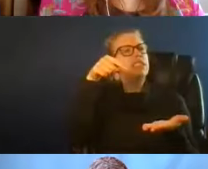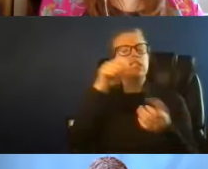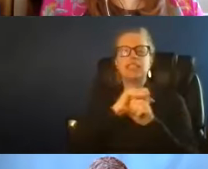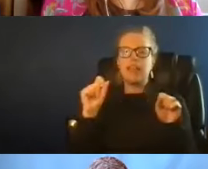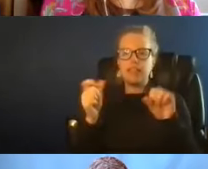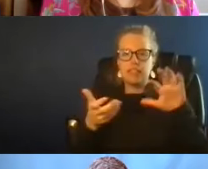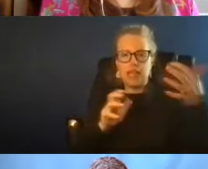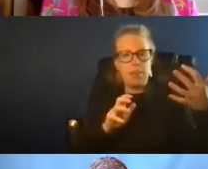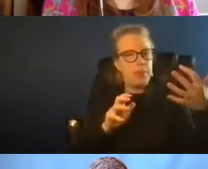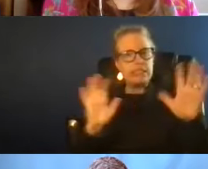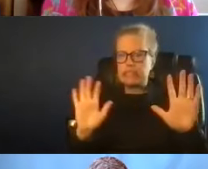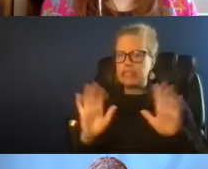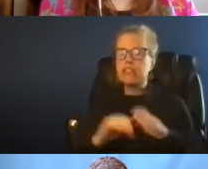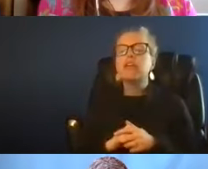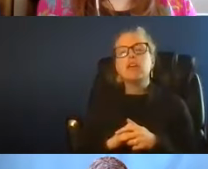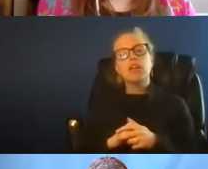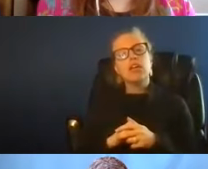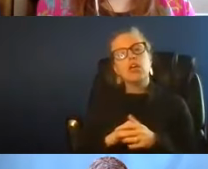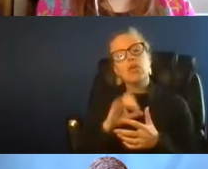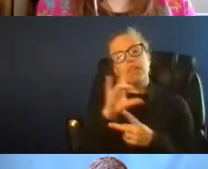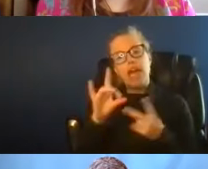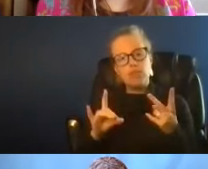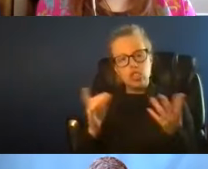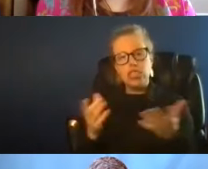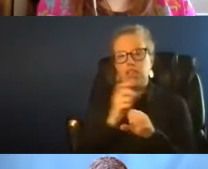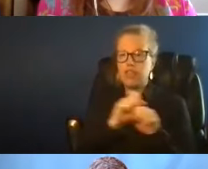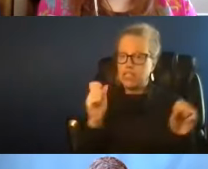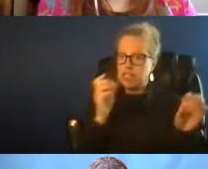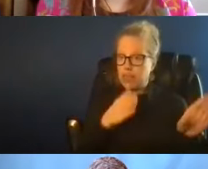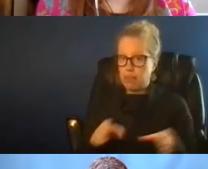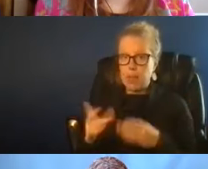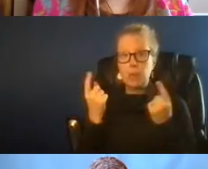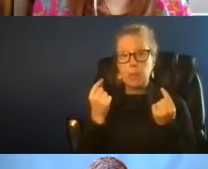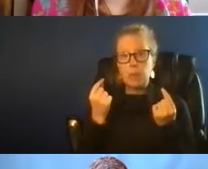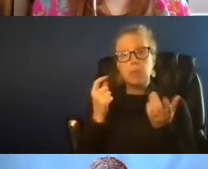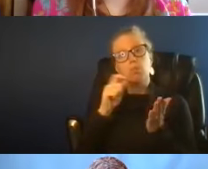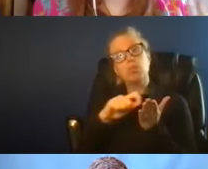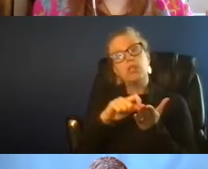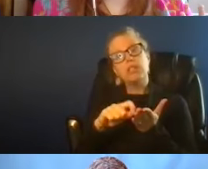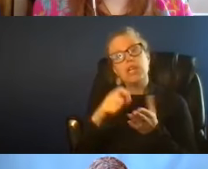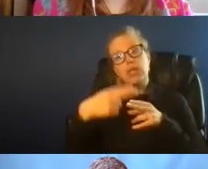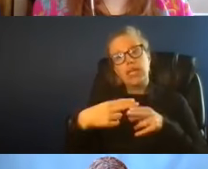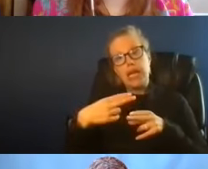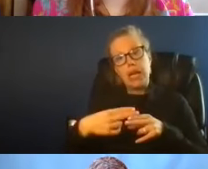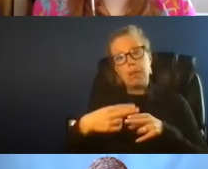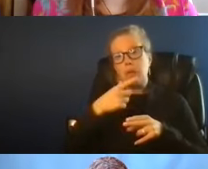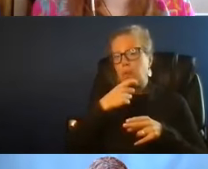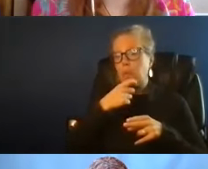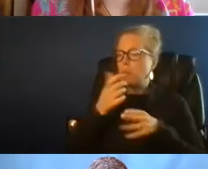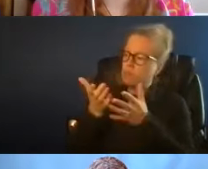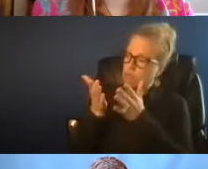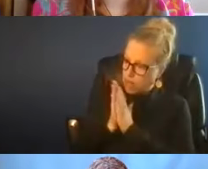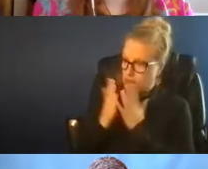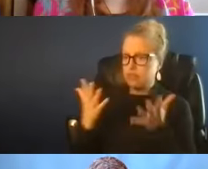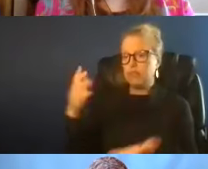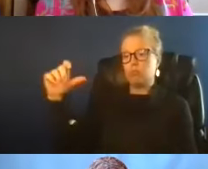compromised. So we have an option here in the safety plan to write the name of the person who you've asked to hold